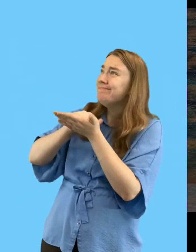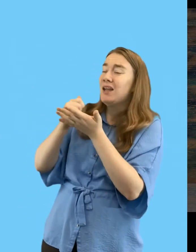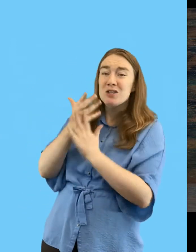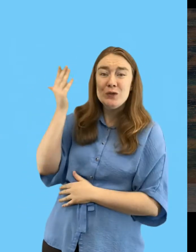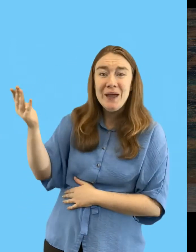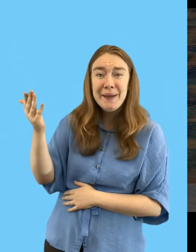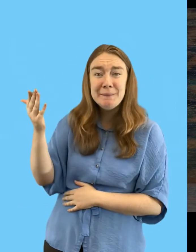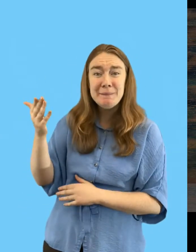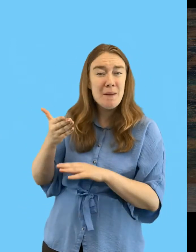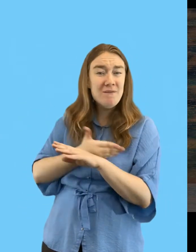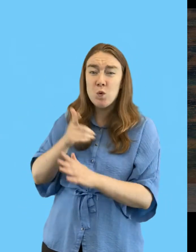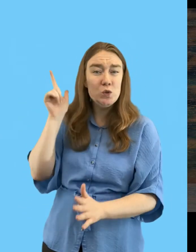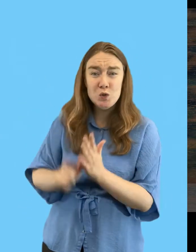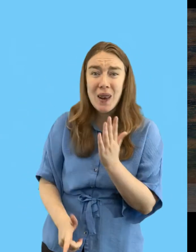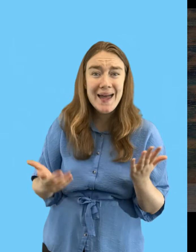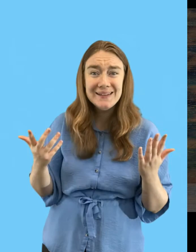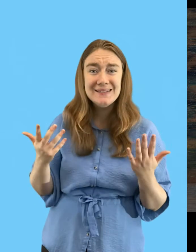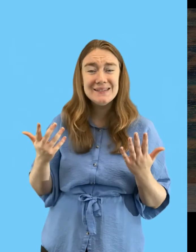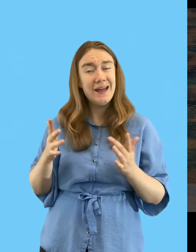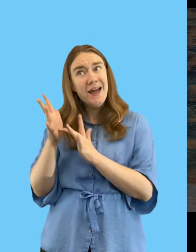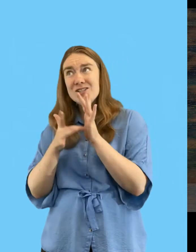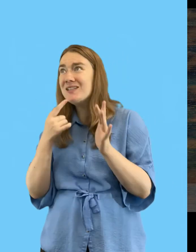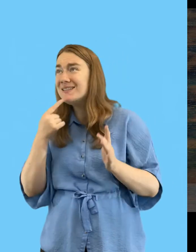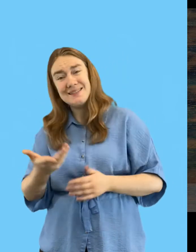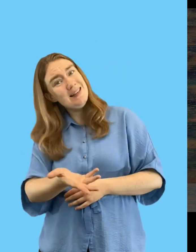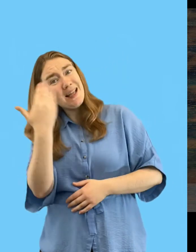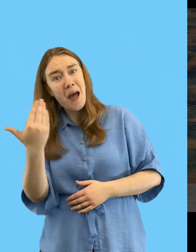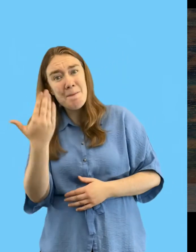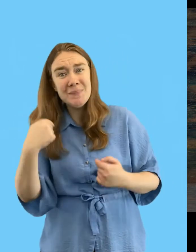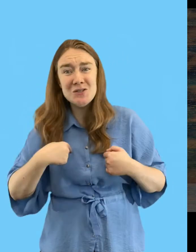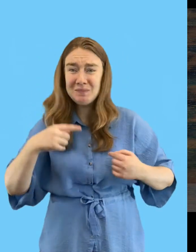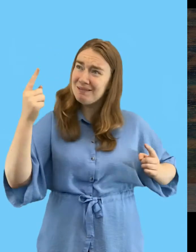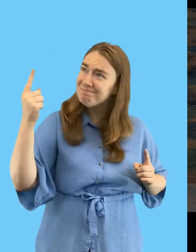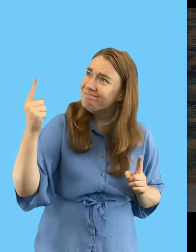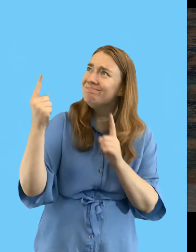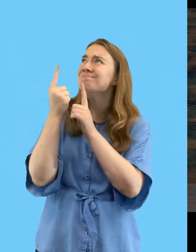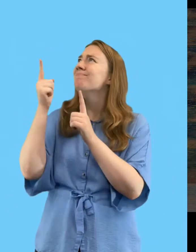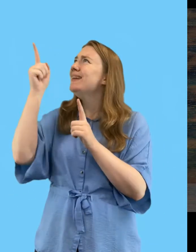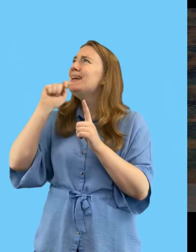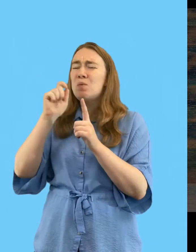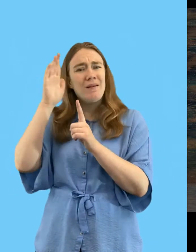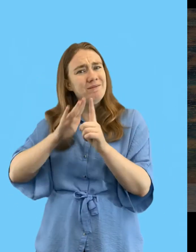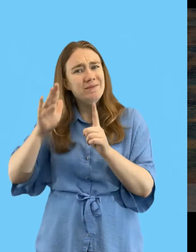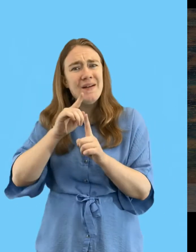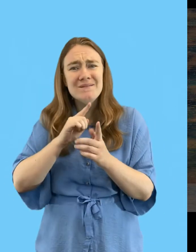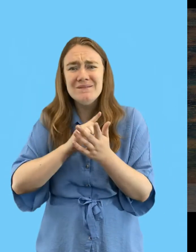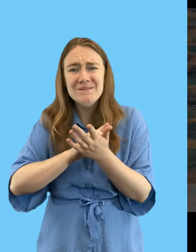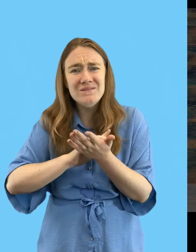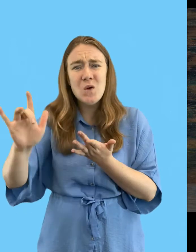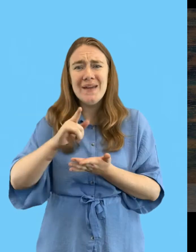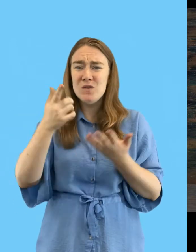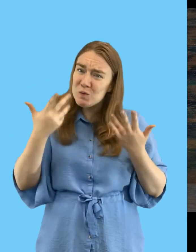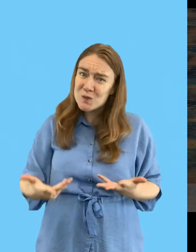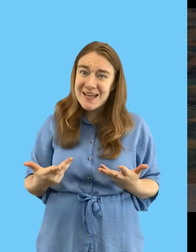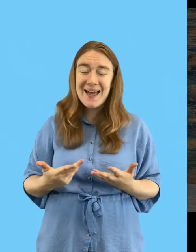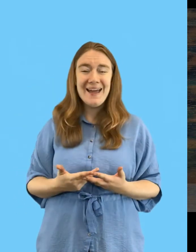too late. Jesus says, "Come to me and settle your account today, now." Let's